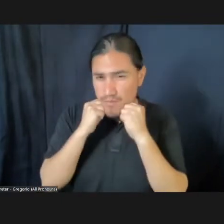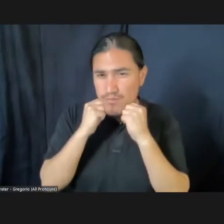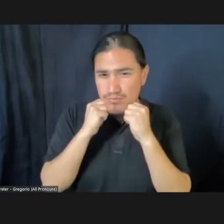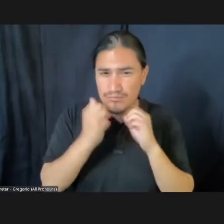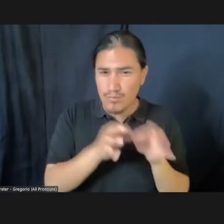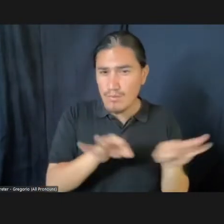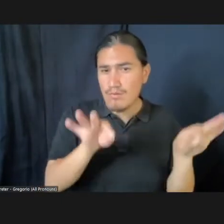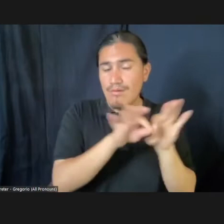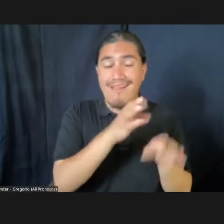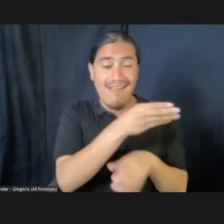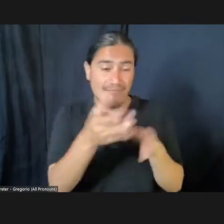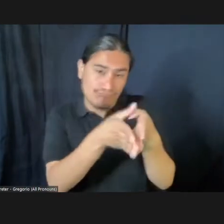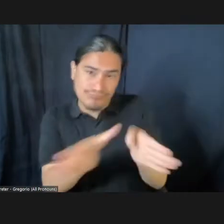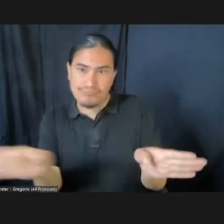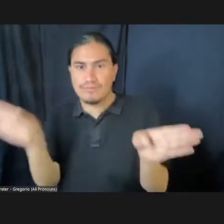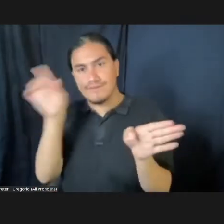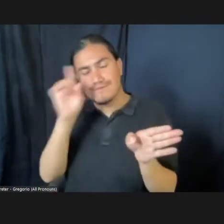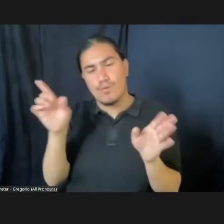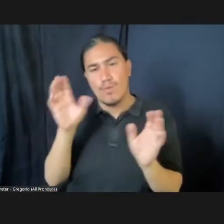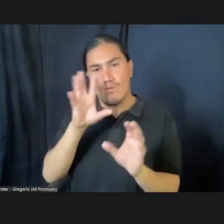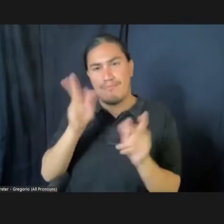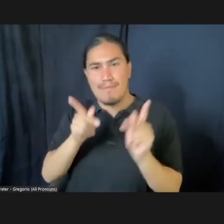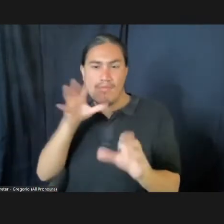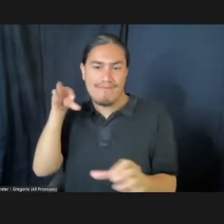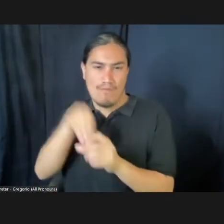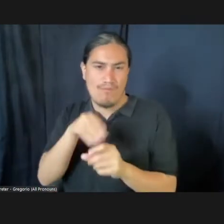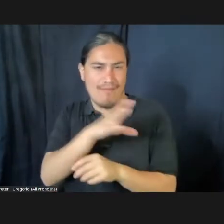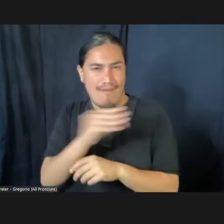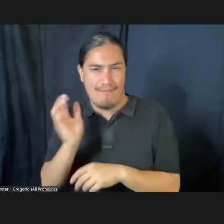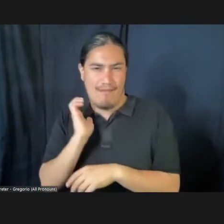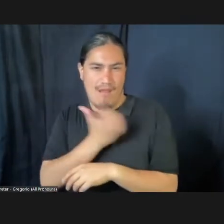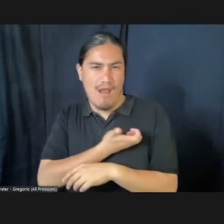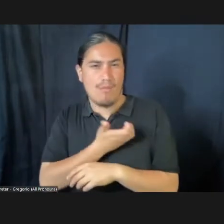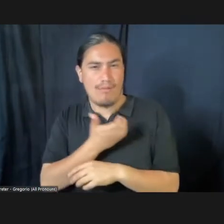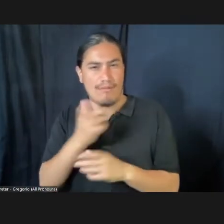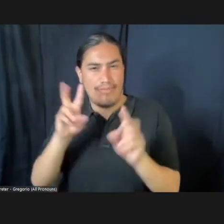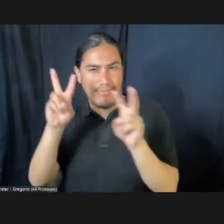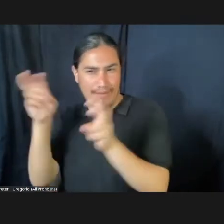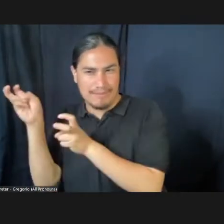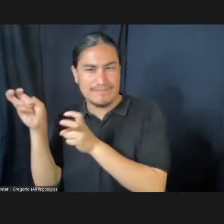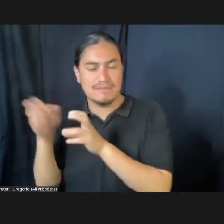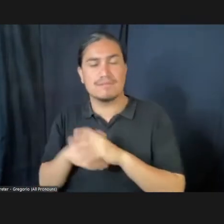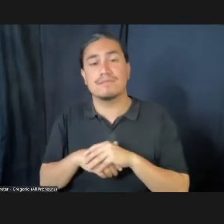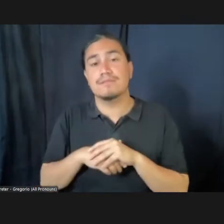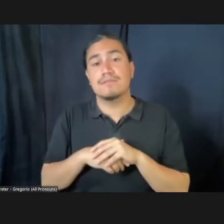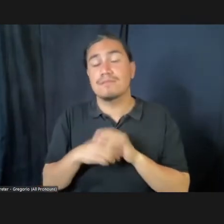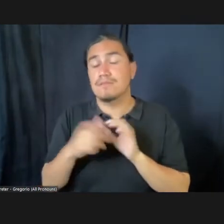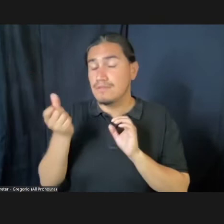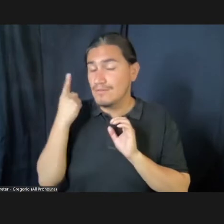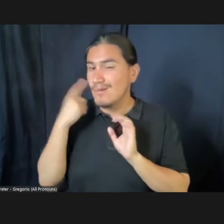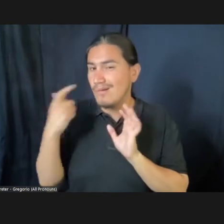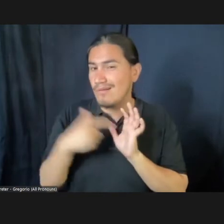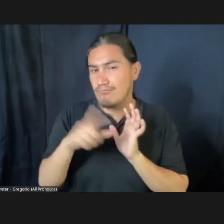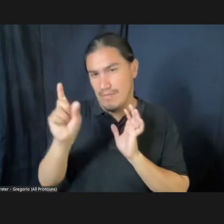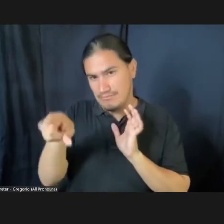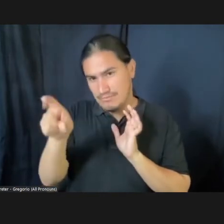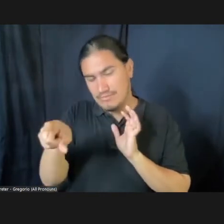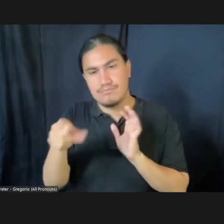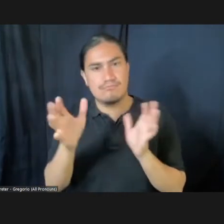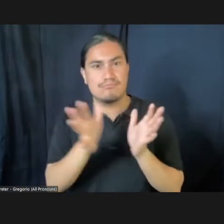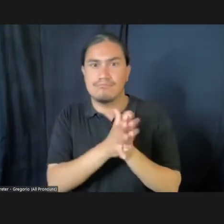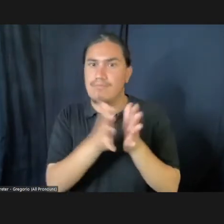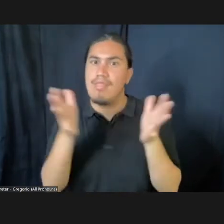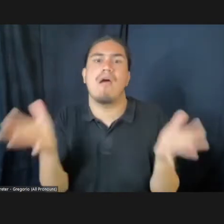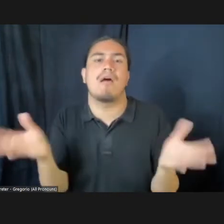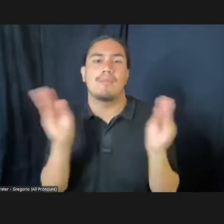range of contributors and themes. Of course, it must be noted that there are many more